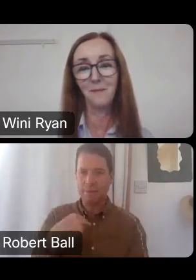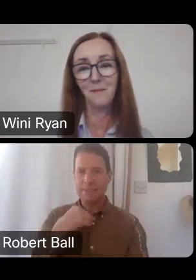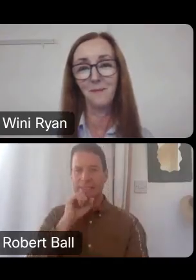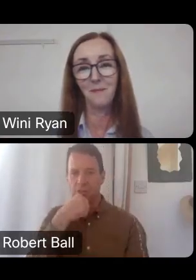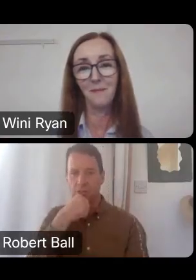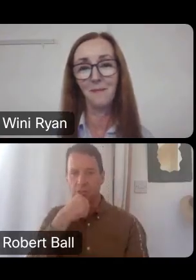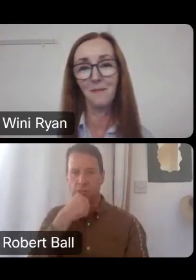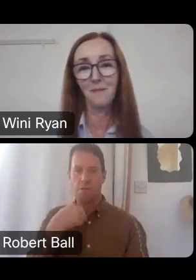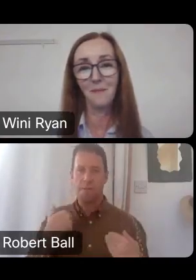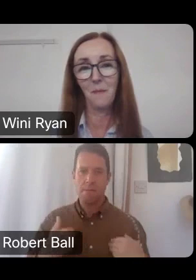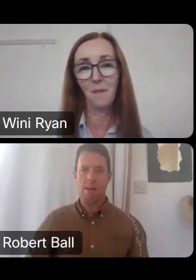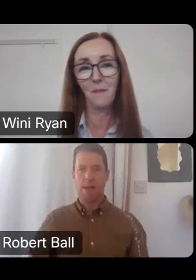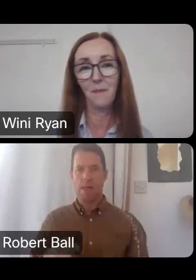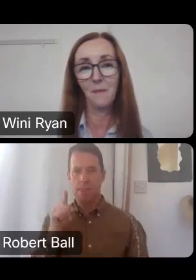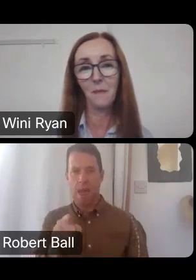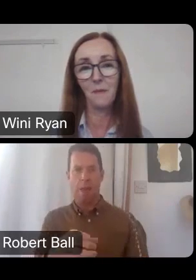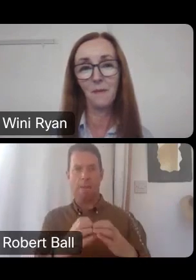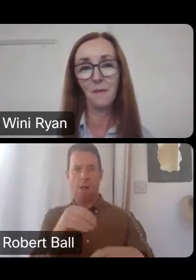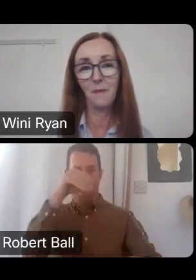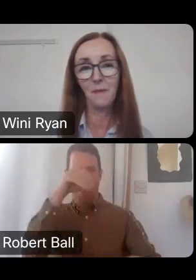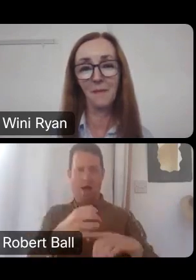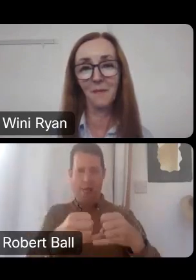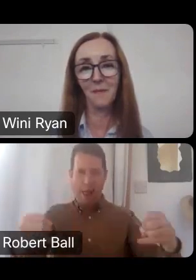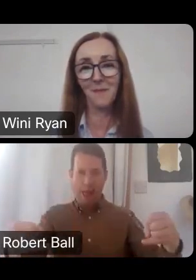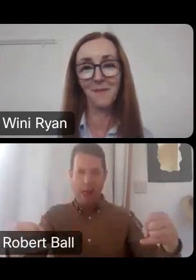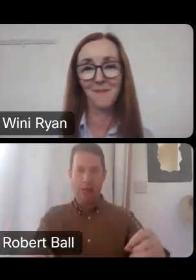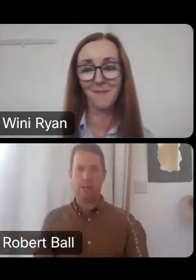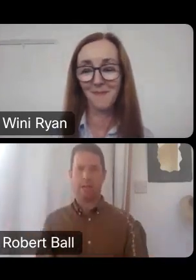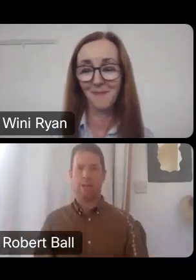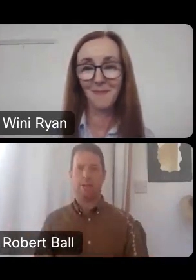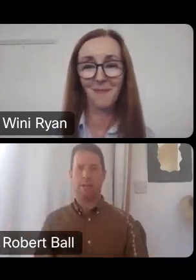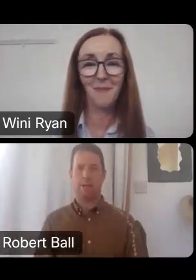was on the line. Chalk flew up.